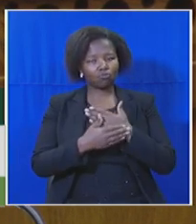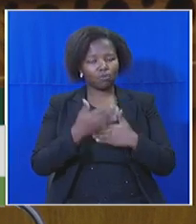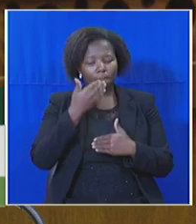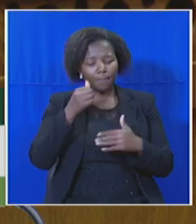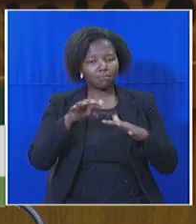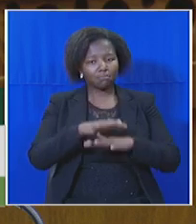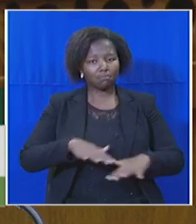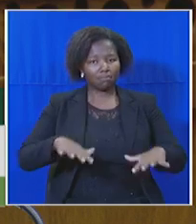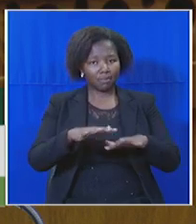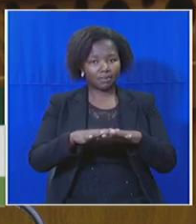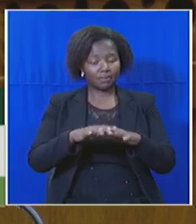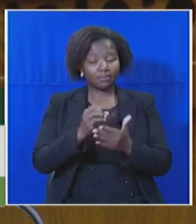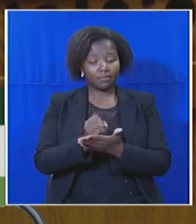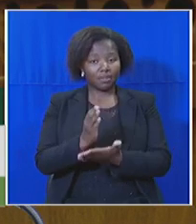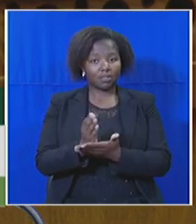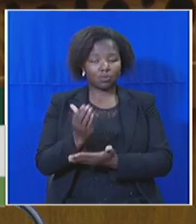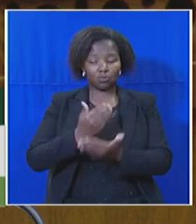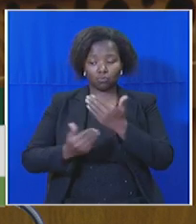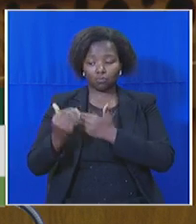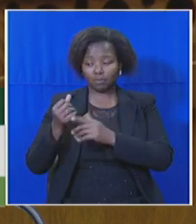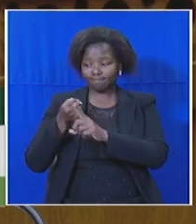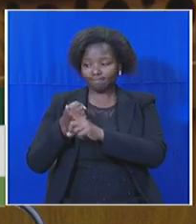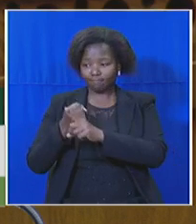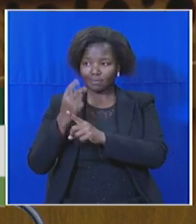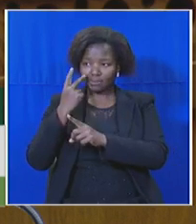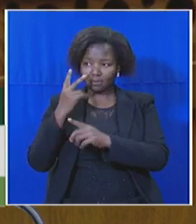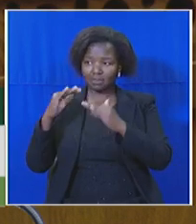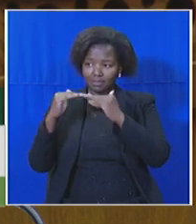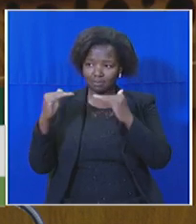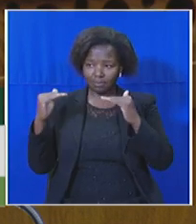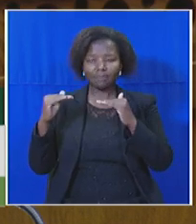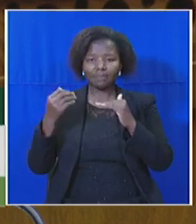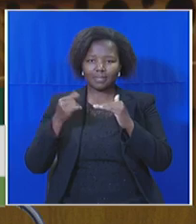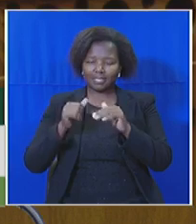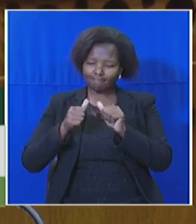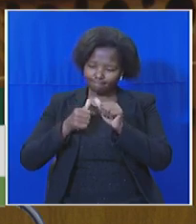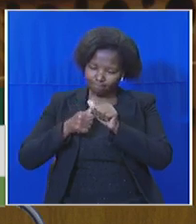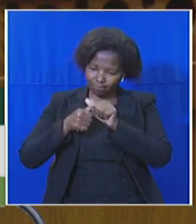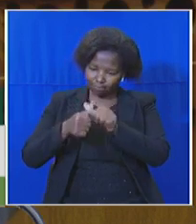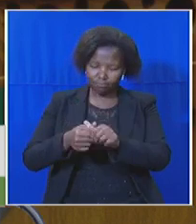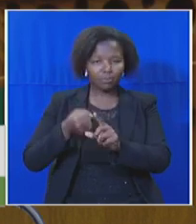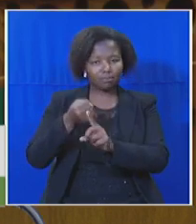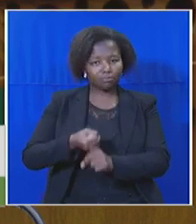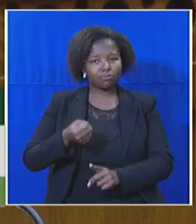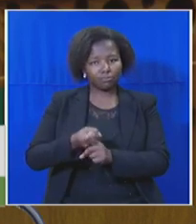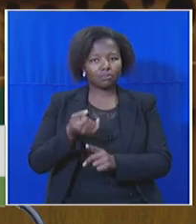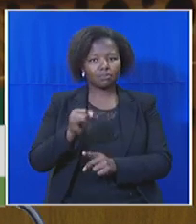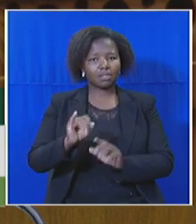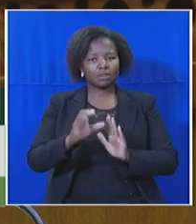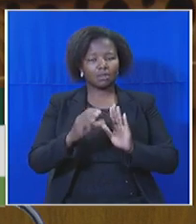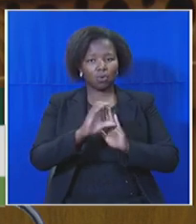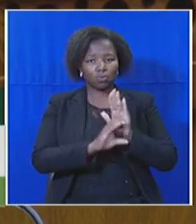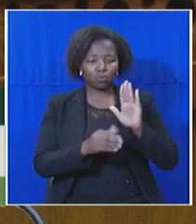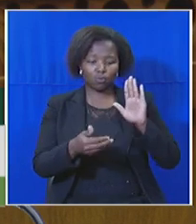the vision of the birth of a just society is permanently rooted on the national agenda, our Constitution of the